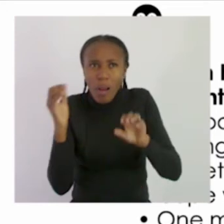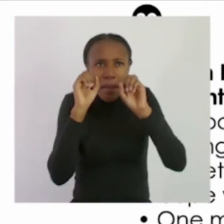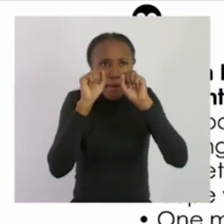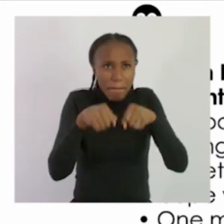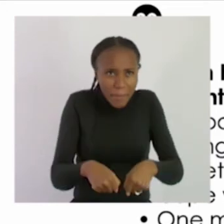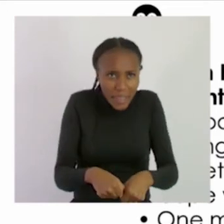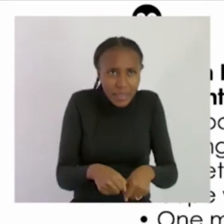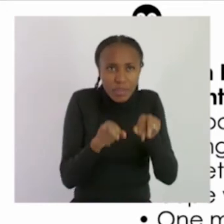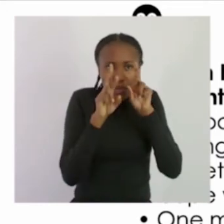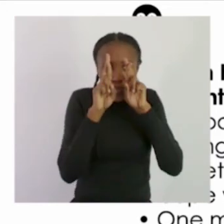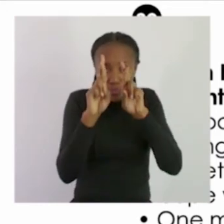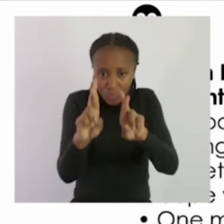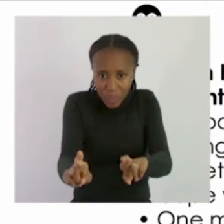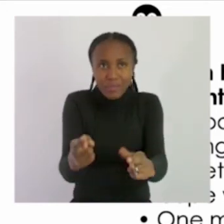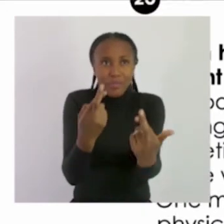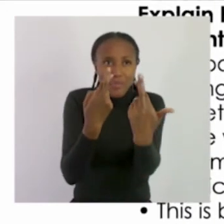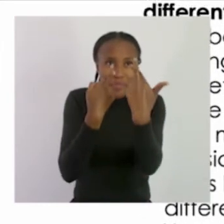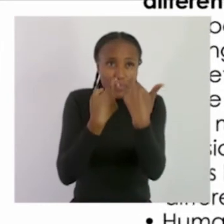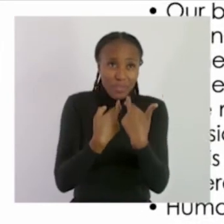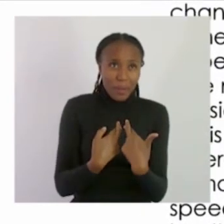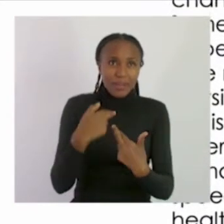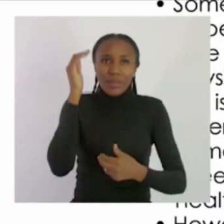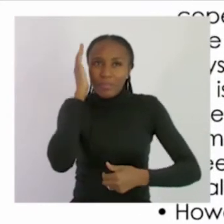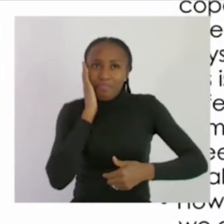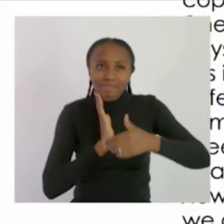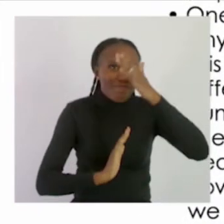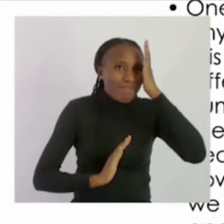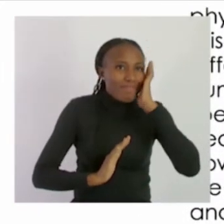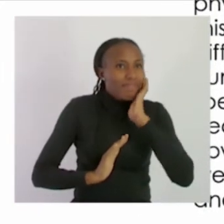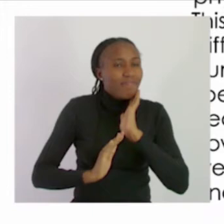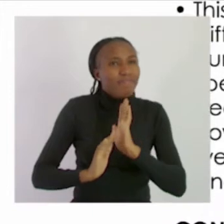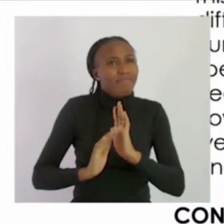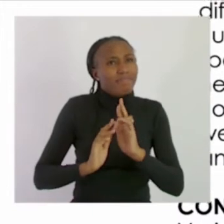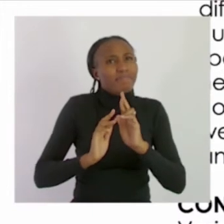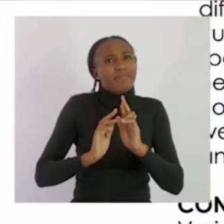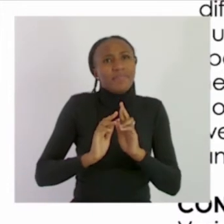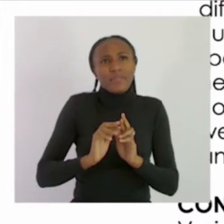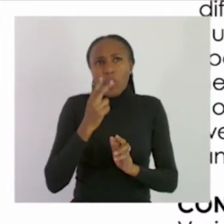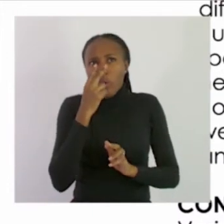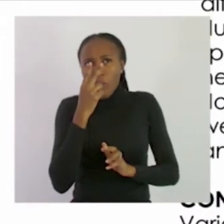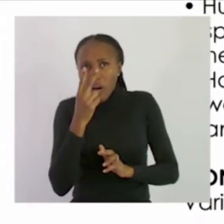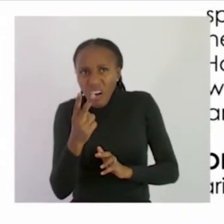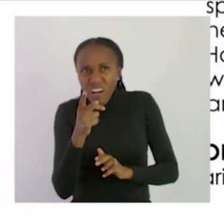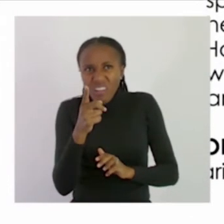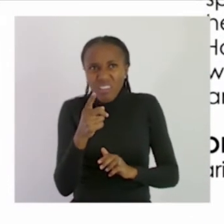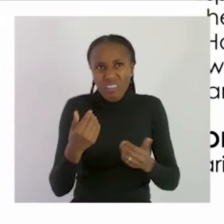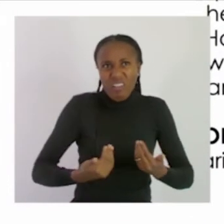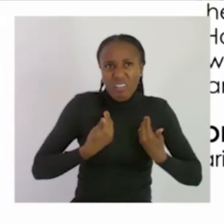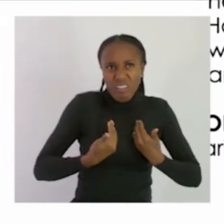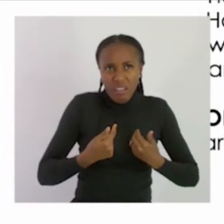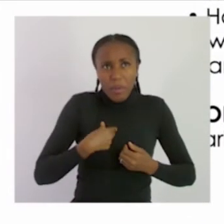treat others with respect and kindness, irrespective of how fast or